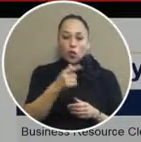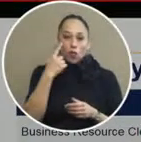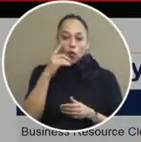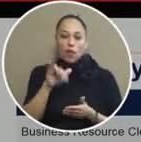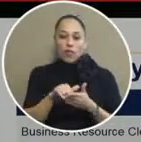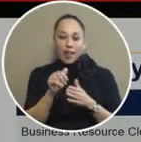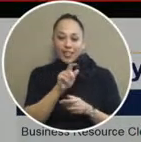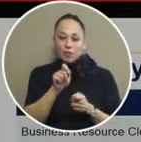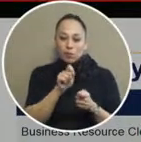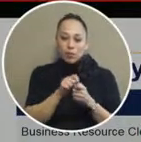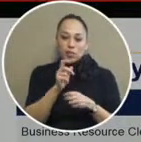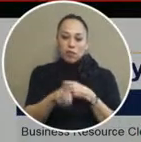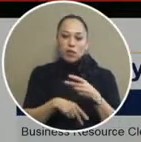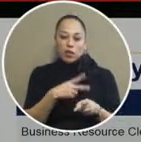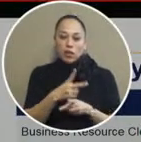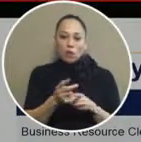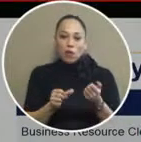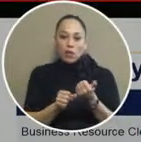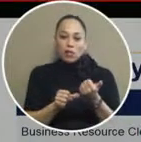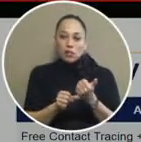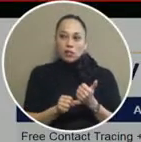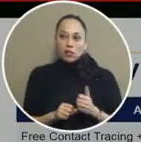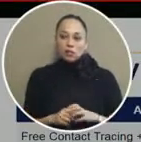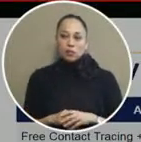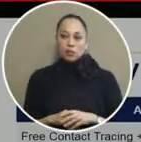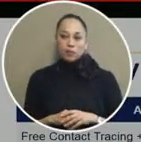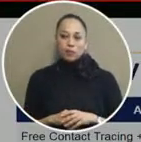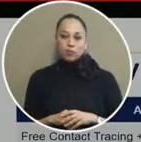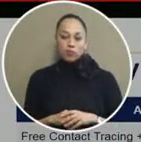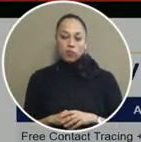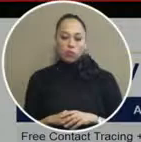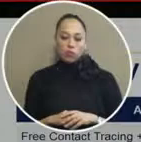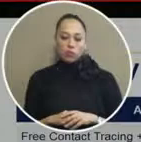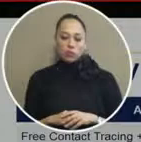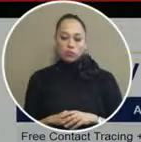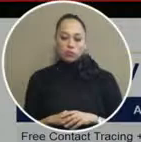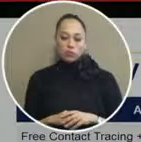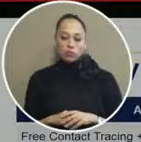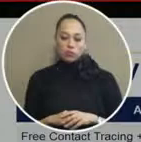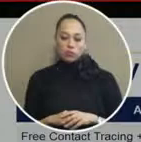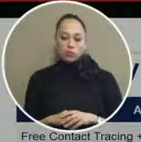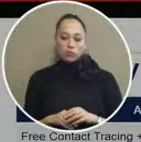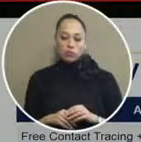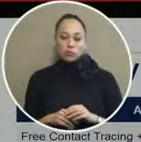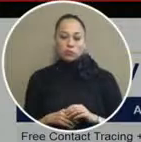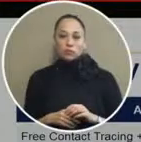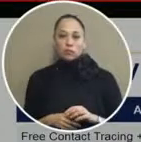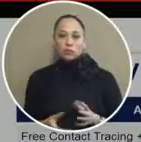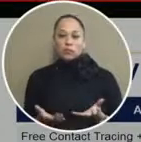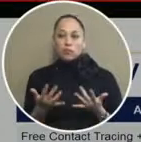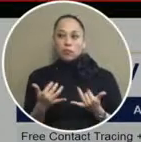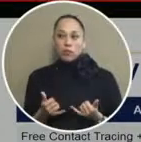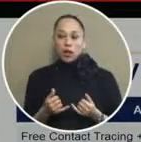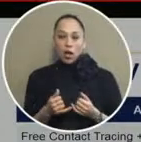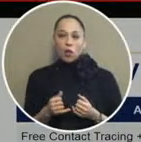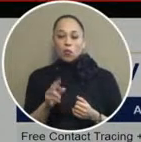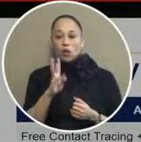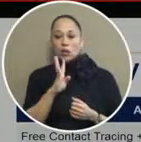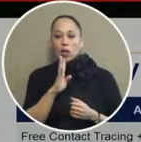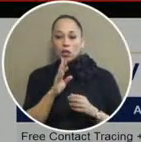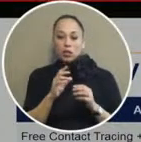specific type of assistance. Next slide. And then when we talk about restarting and